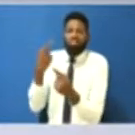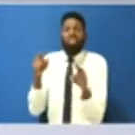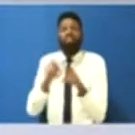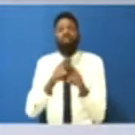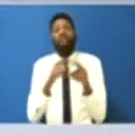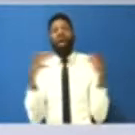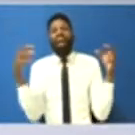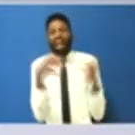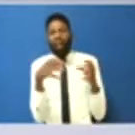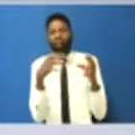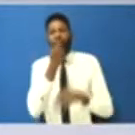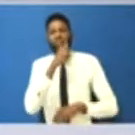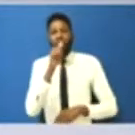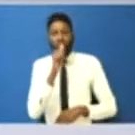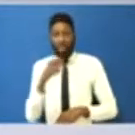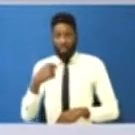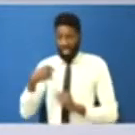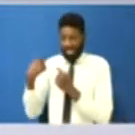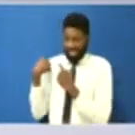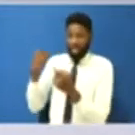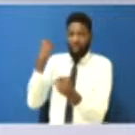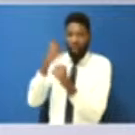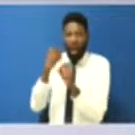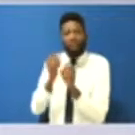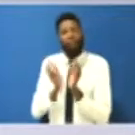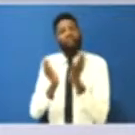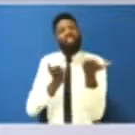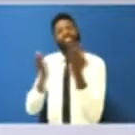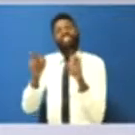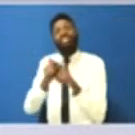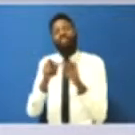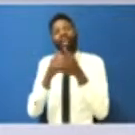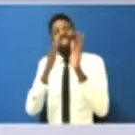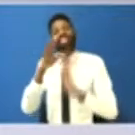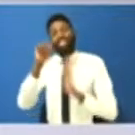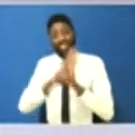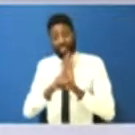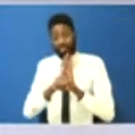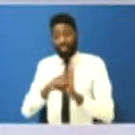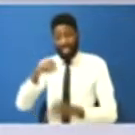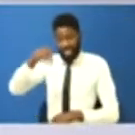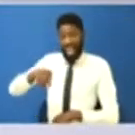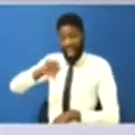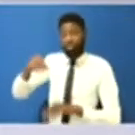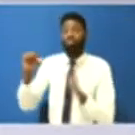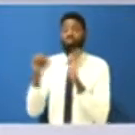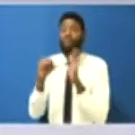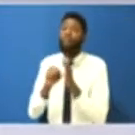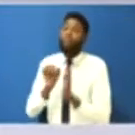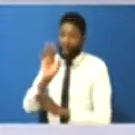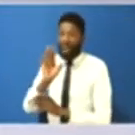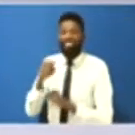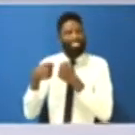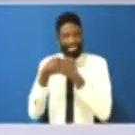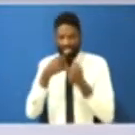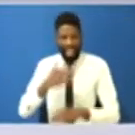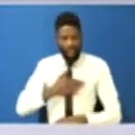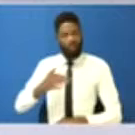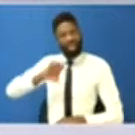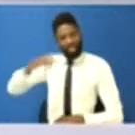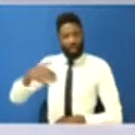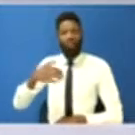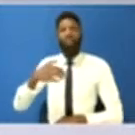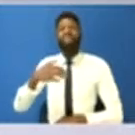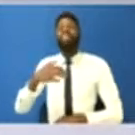sector i have had a career in public service and in leadership the problems this county has the challenges in our city the